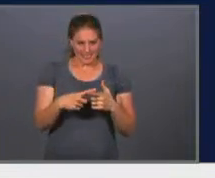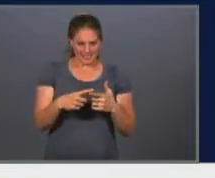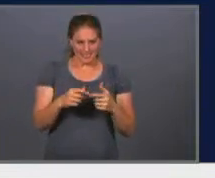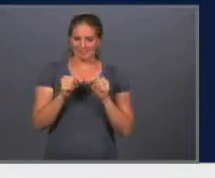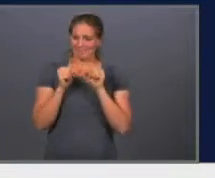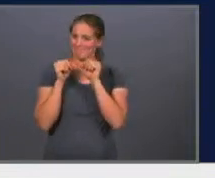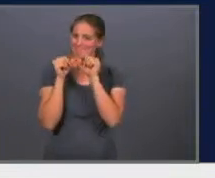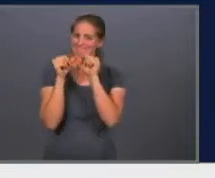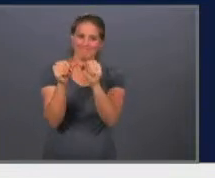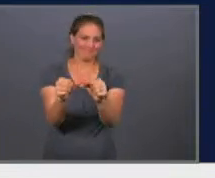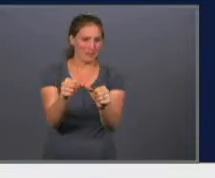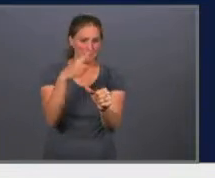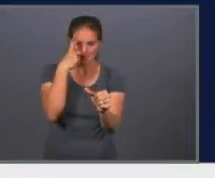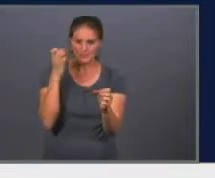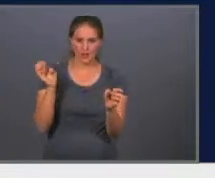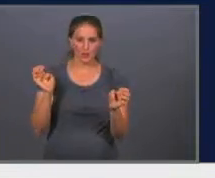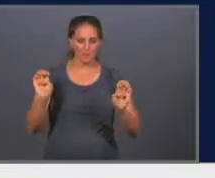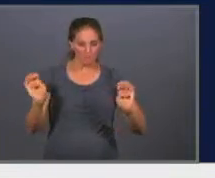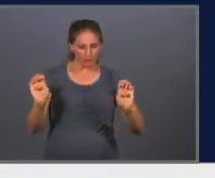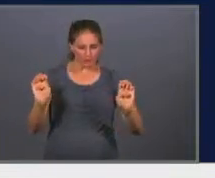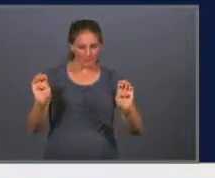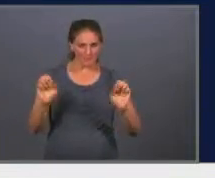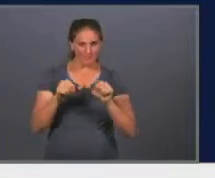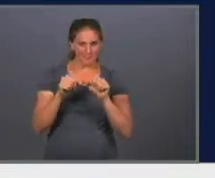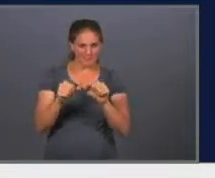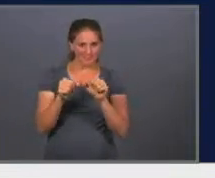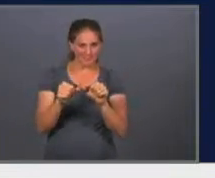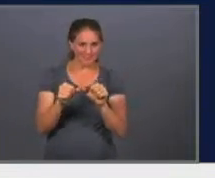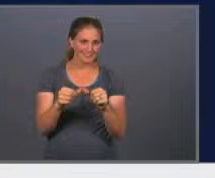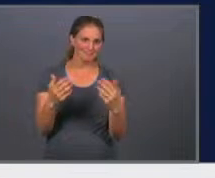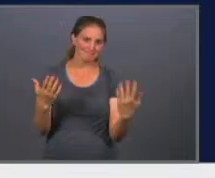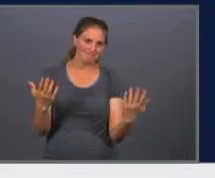persist because emergencies persist. So,